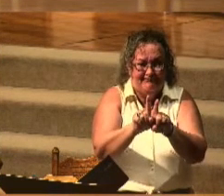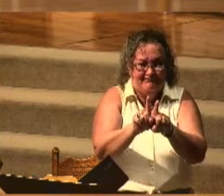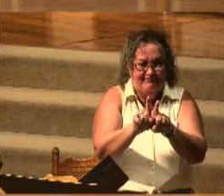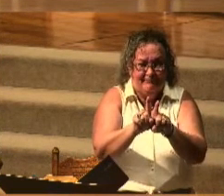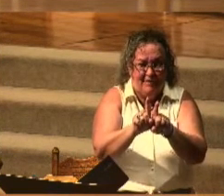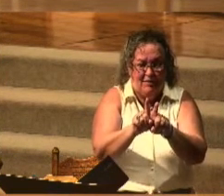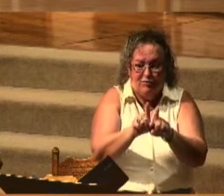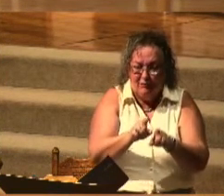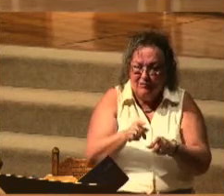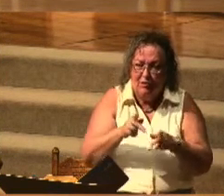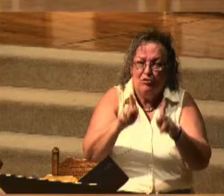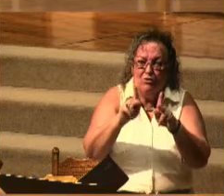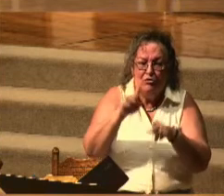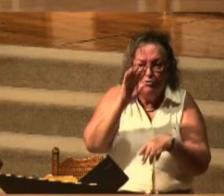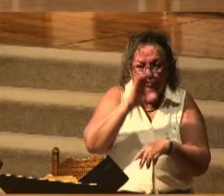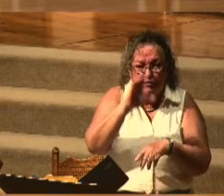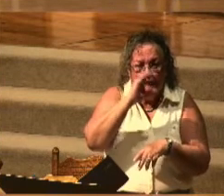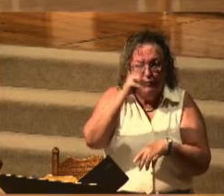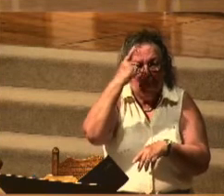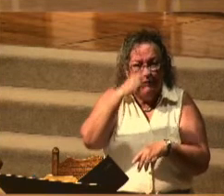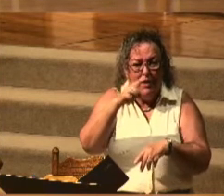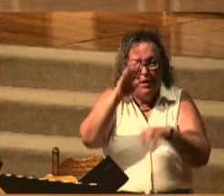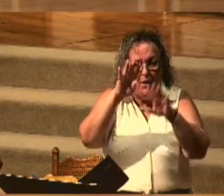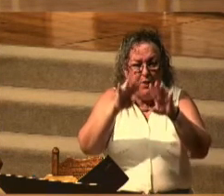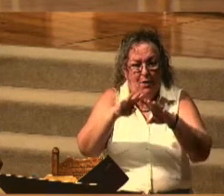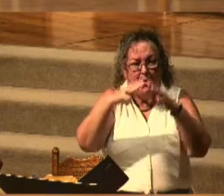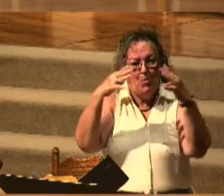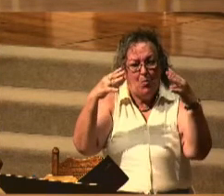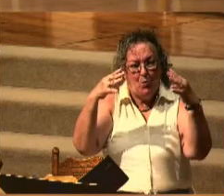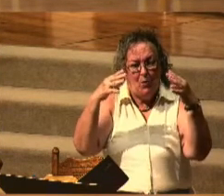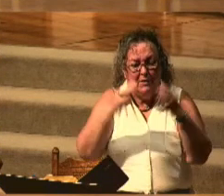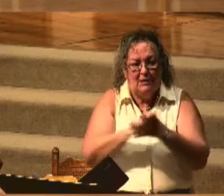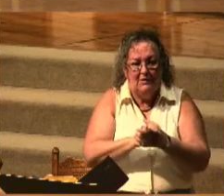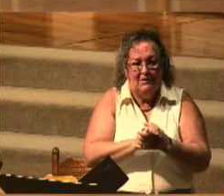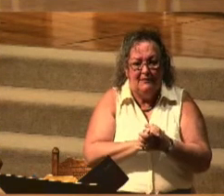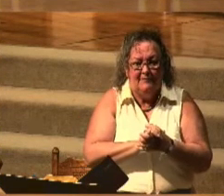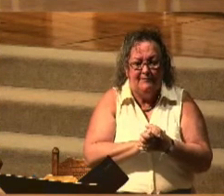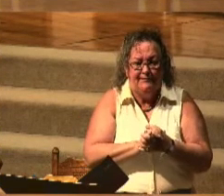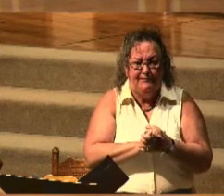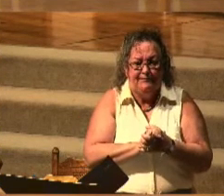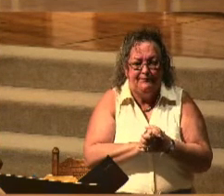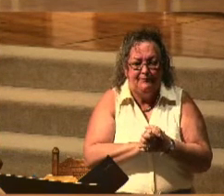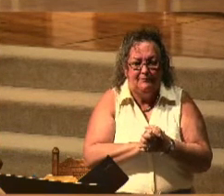the bow. Look for the bow. Look for that bow.